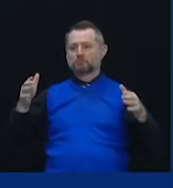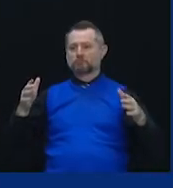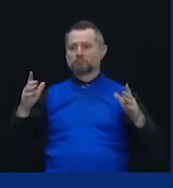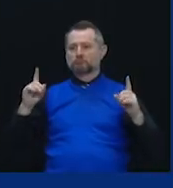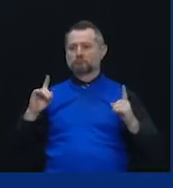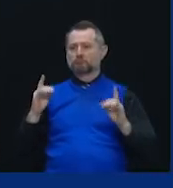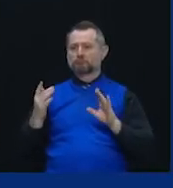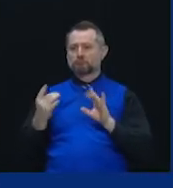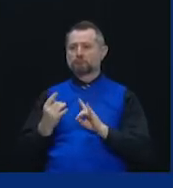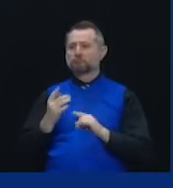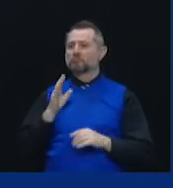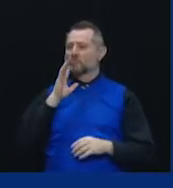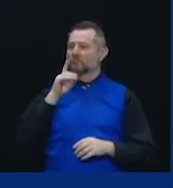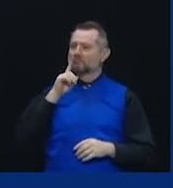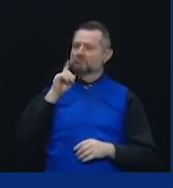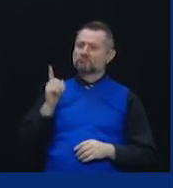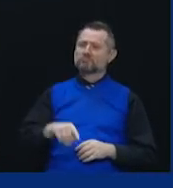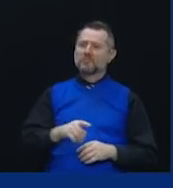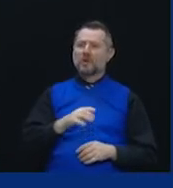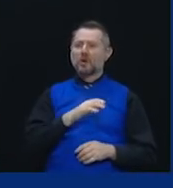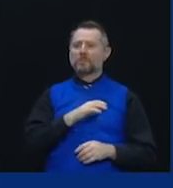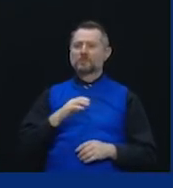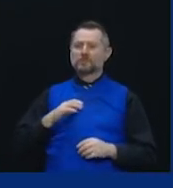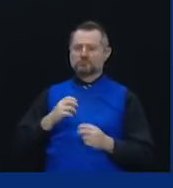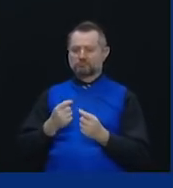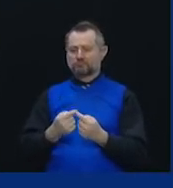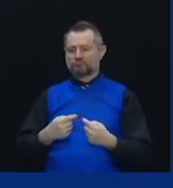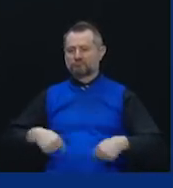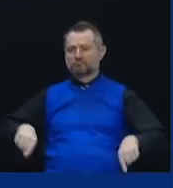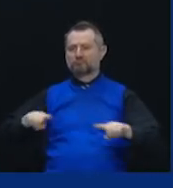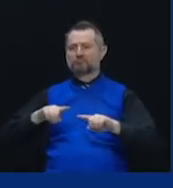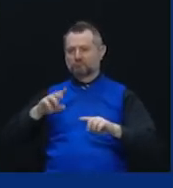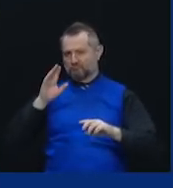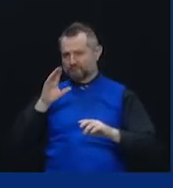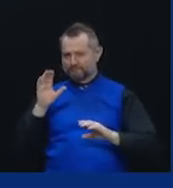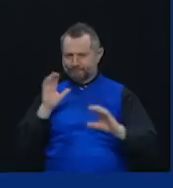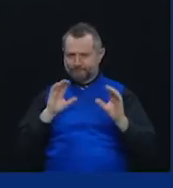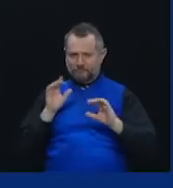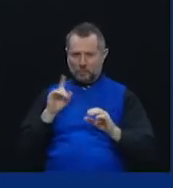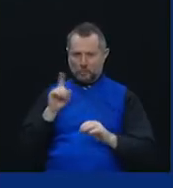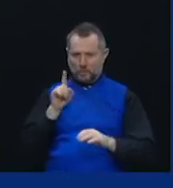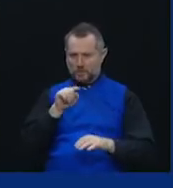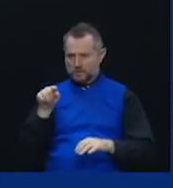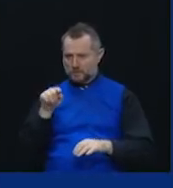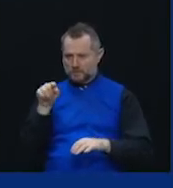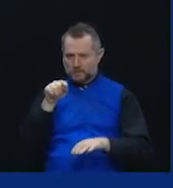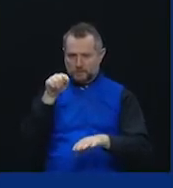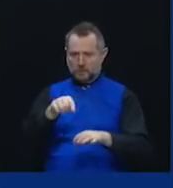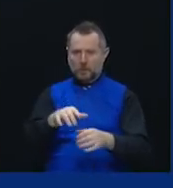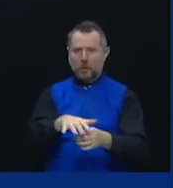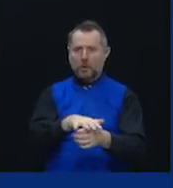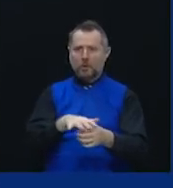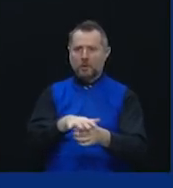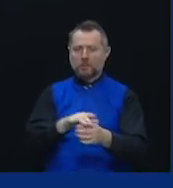to be charged with just that, finding a location and designing a